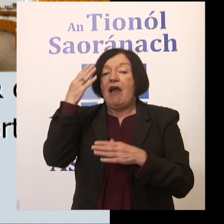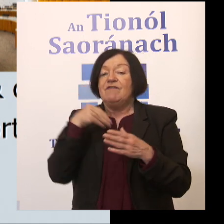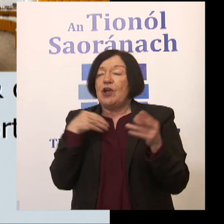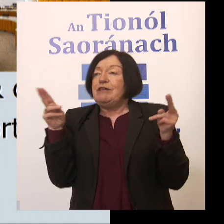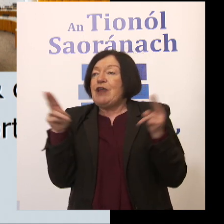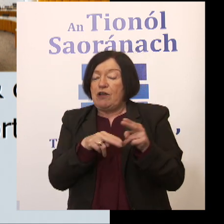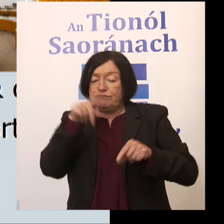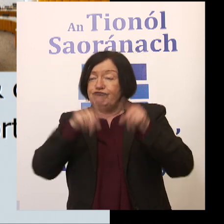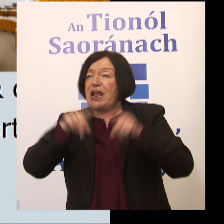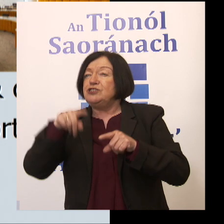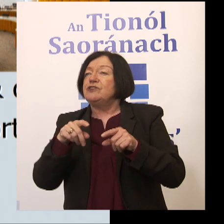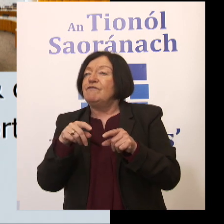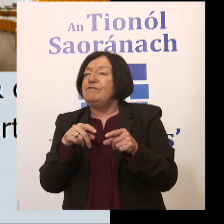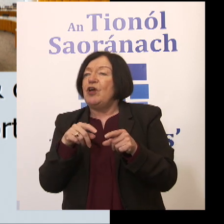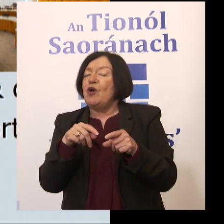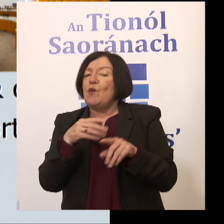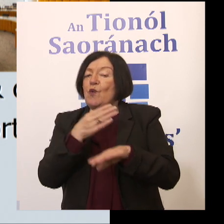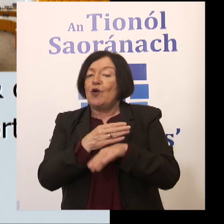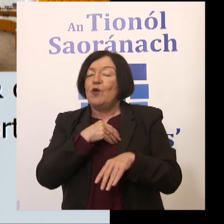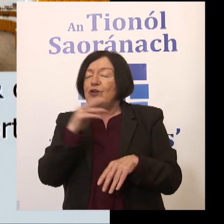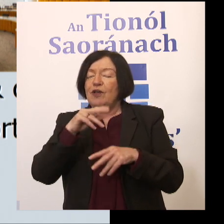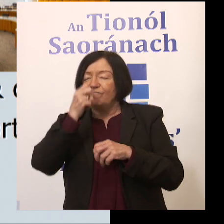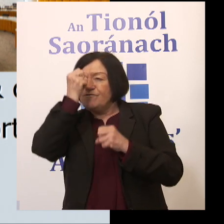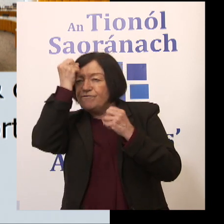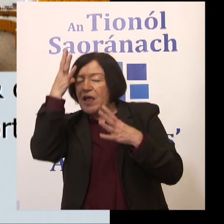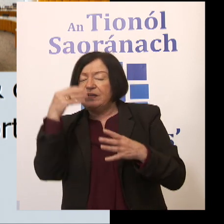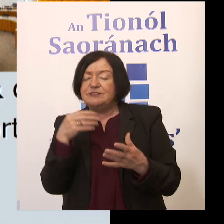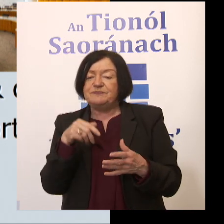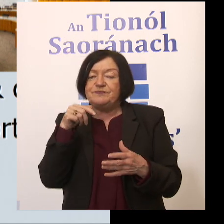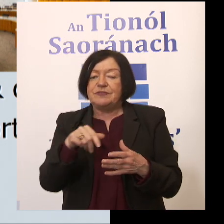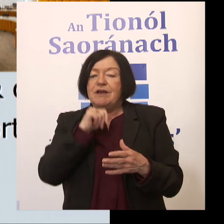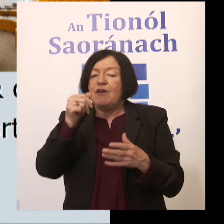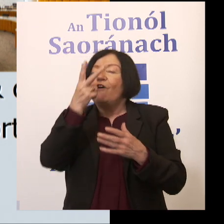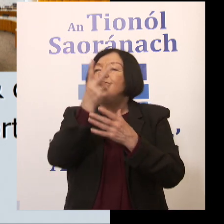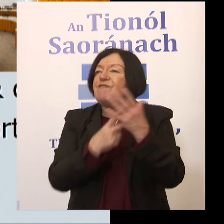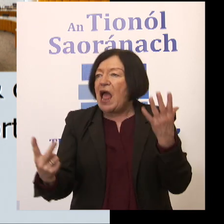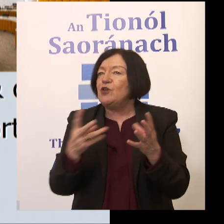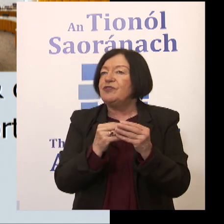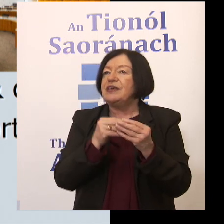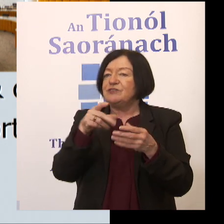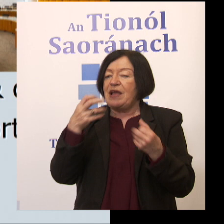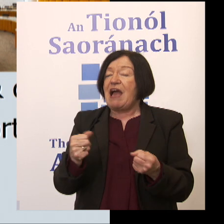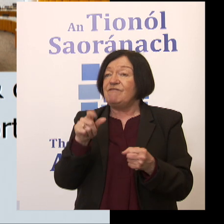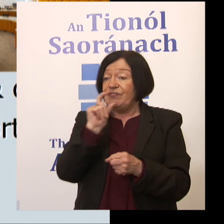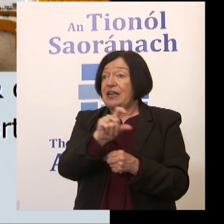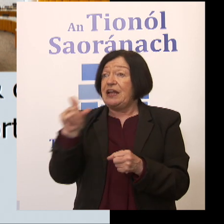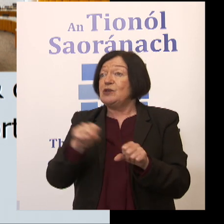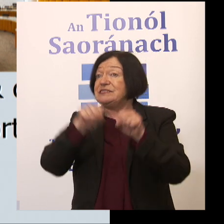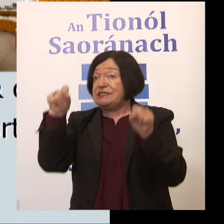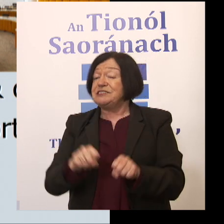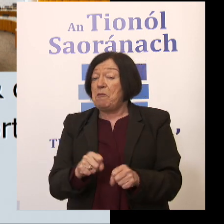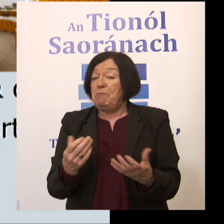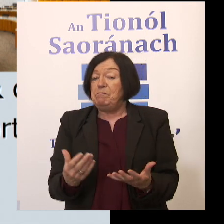range of functions, I think we shouldn't overlook the often undervalued things that the existing local government system already